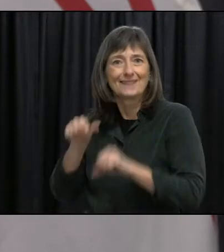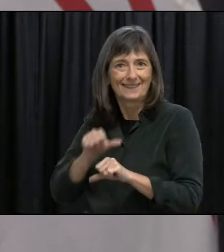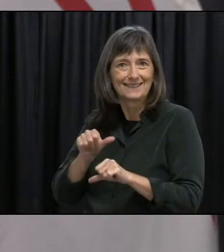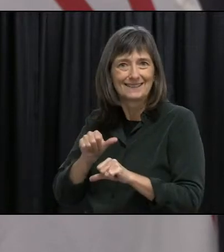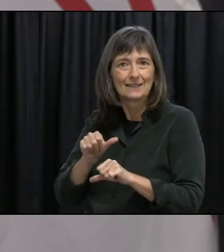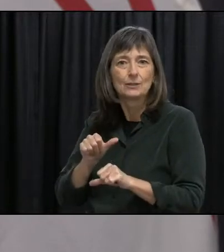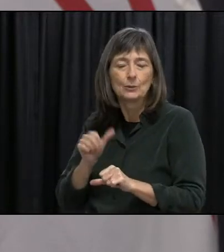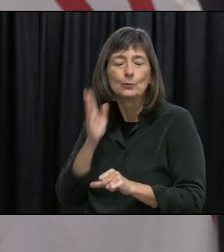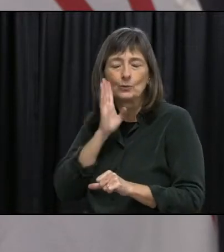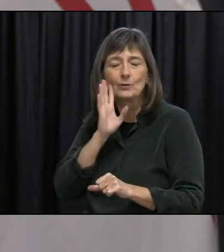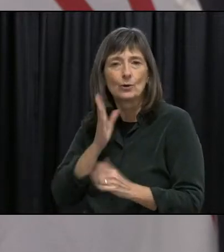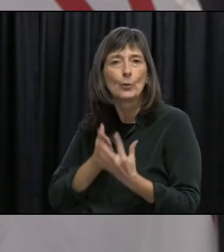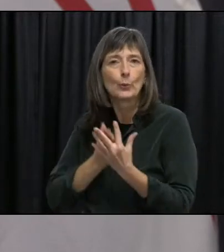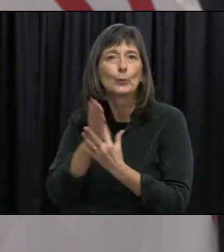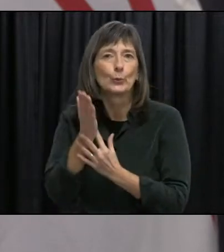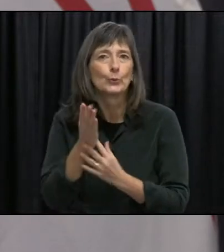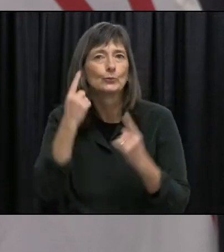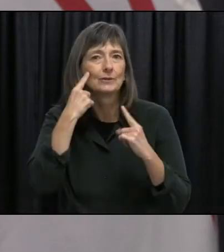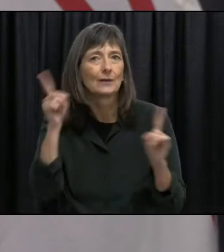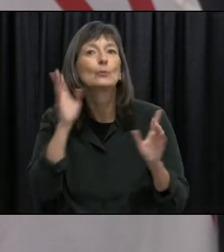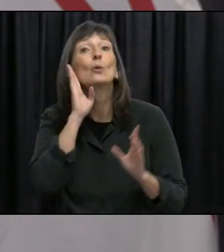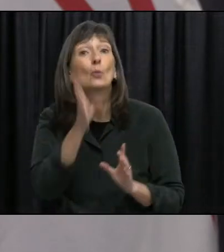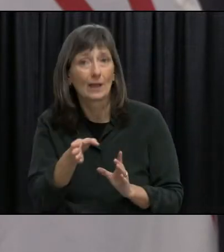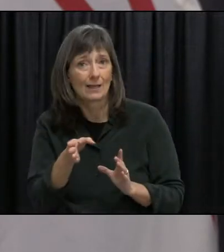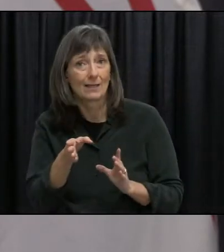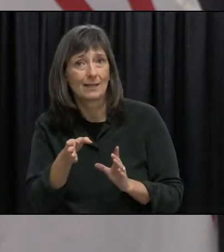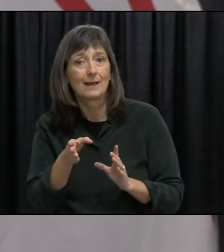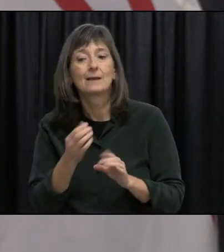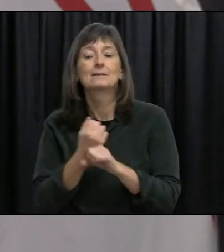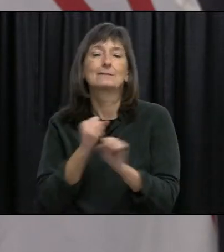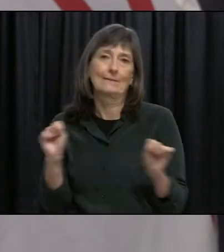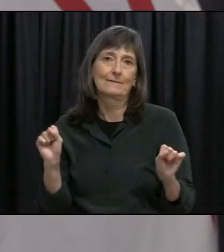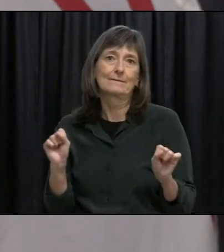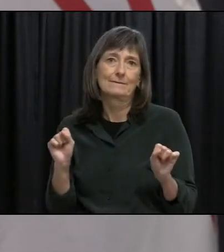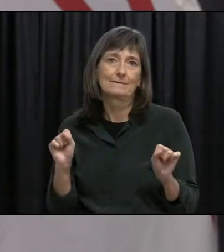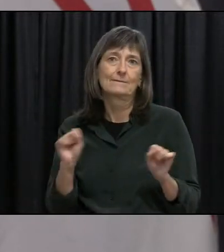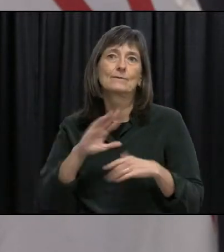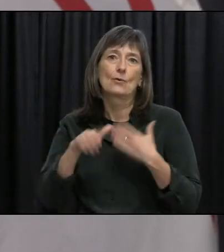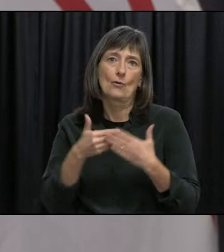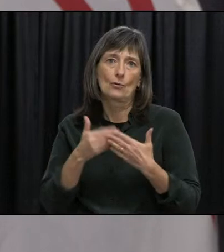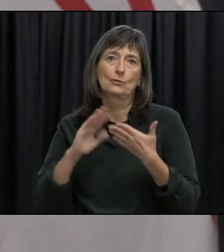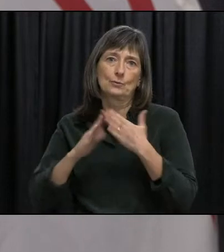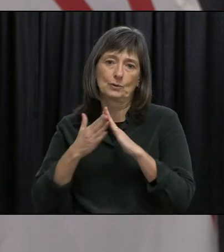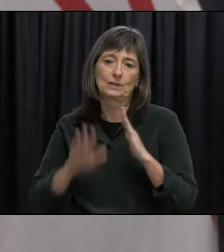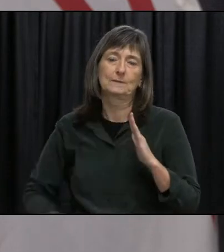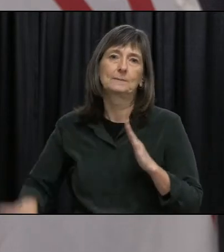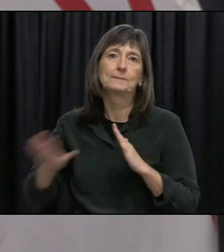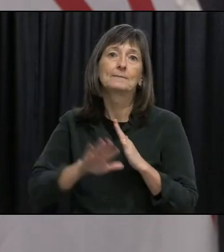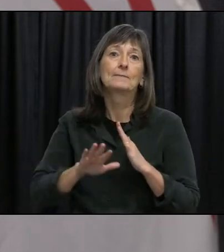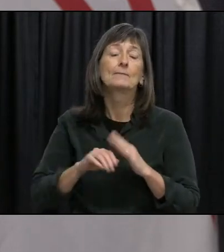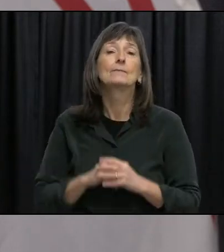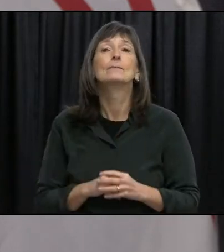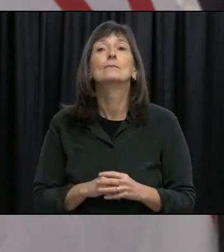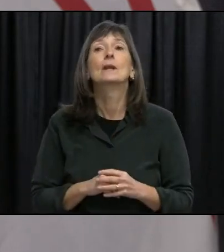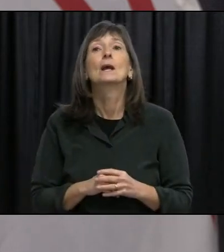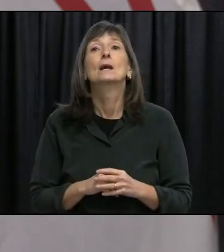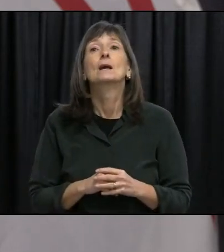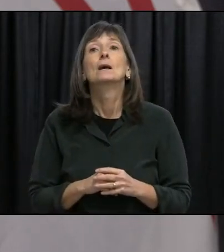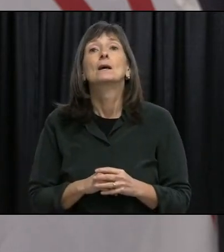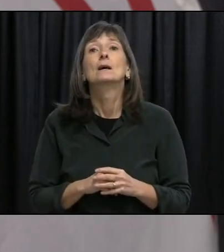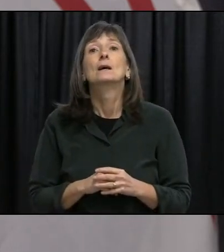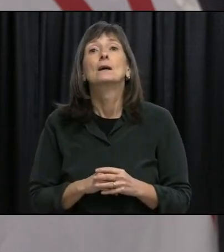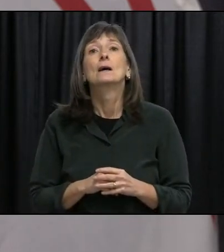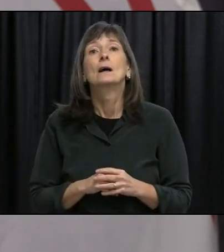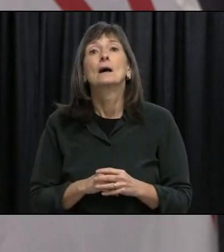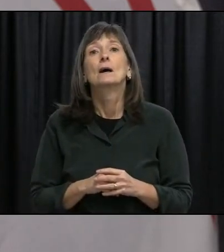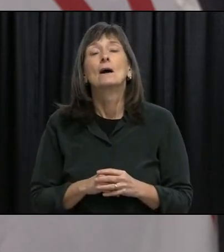challenges in the safest possible way for our communities. In closing, I want to say that I've had